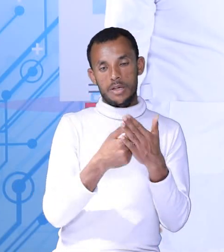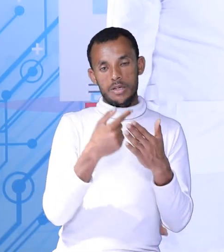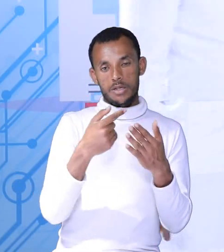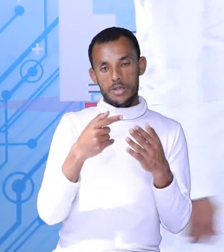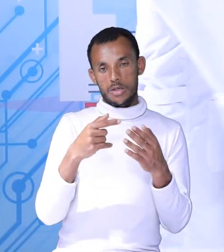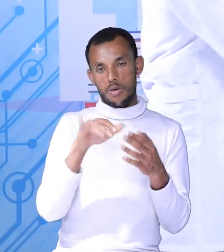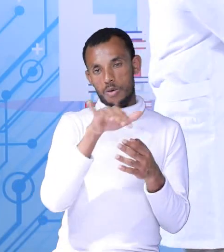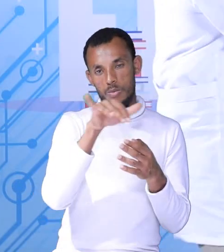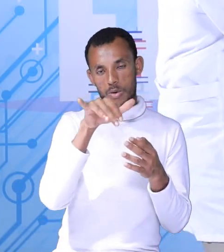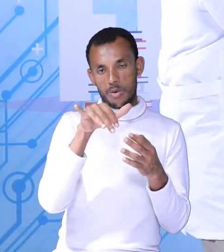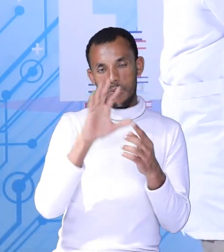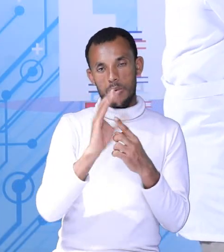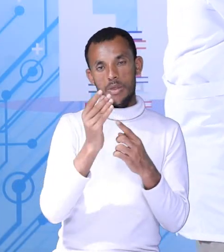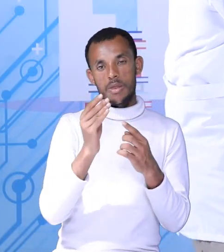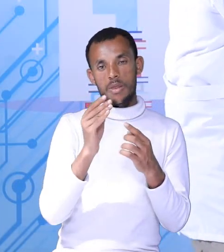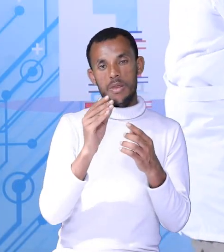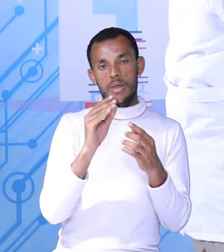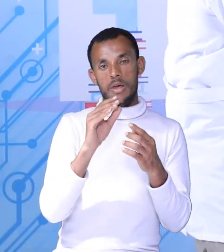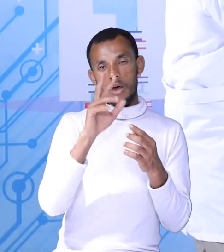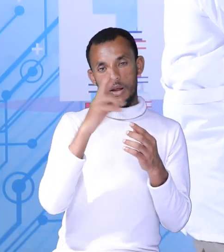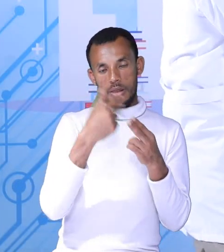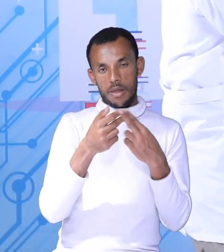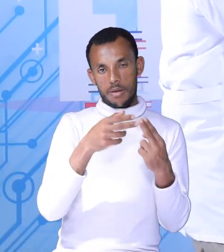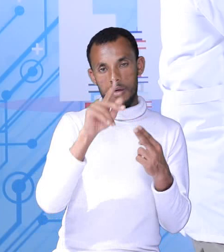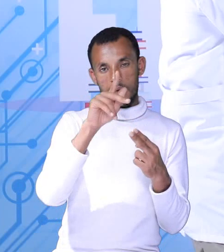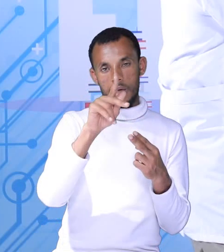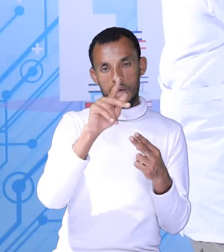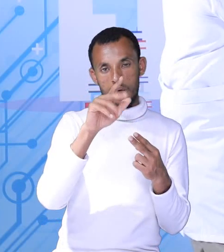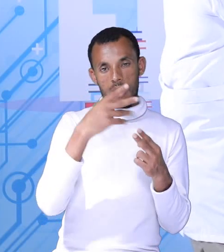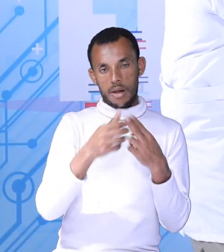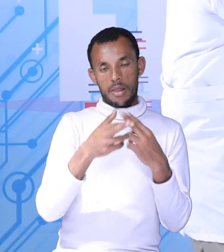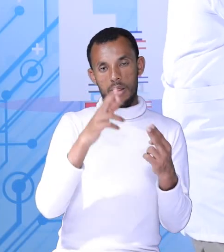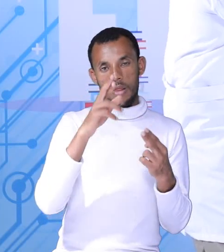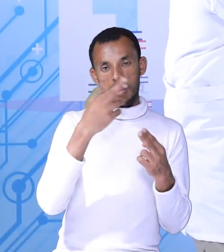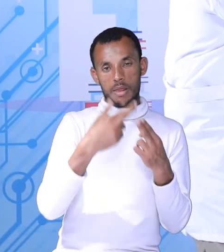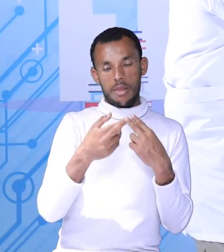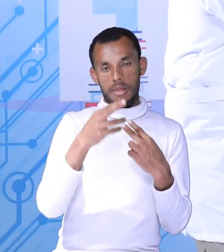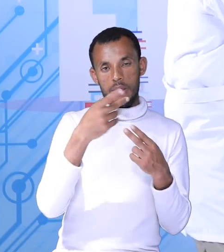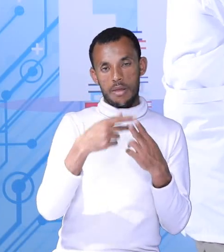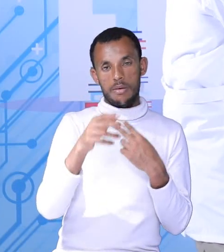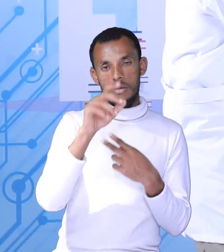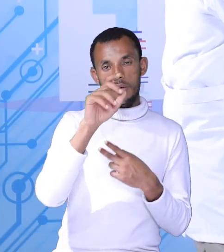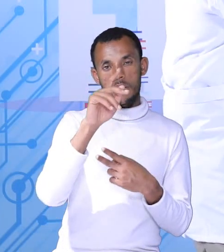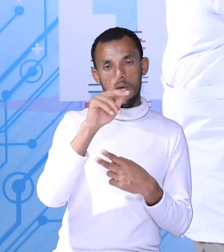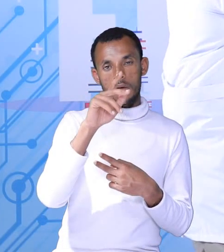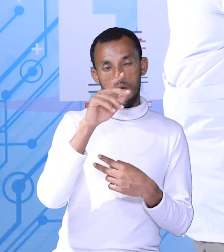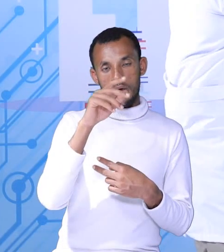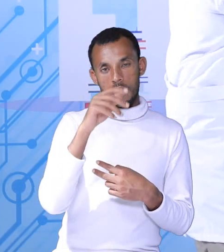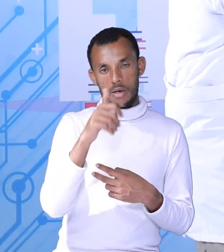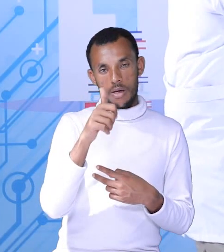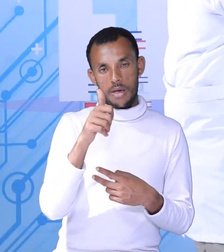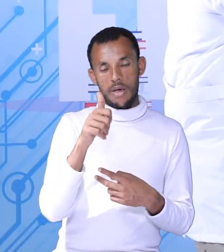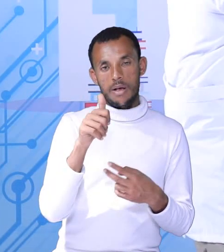components. So R times A will be this, R times A, the coordinate, X coordinate, R times the Y